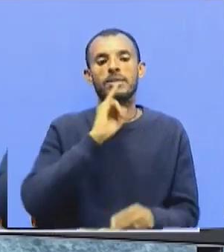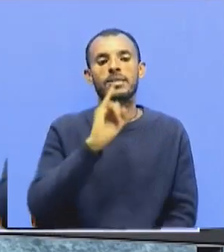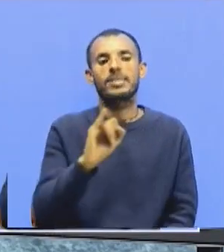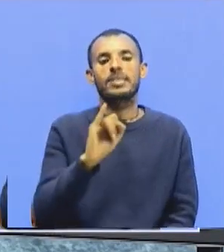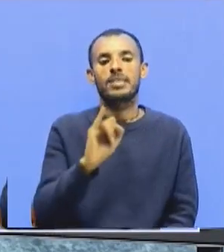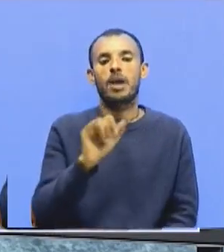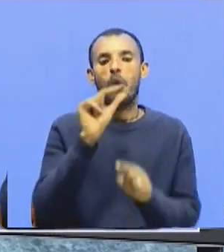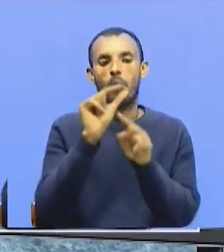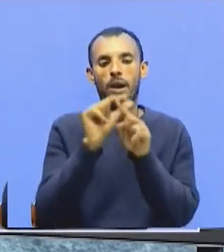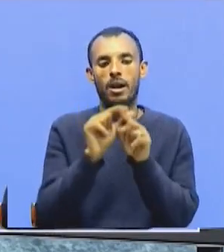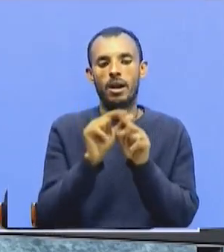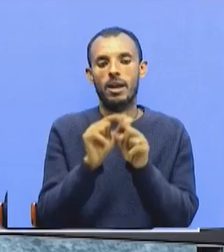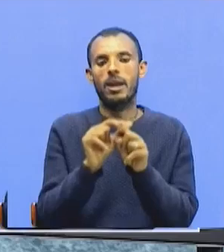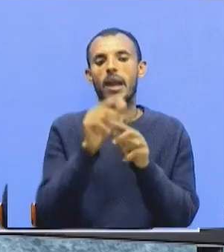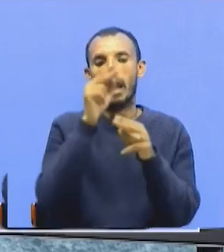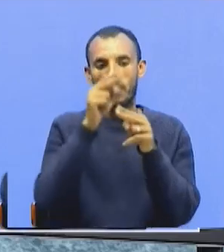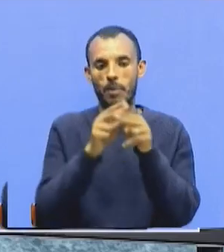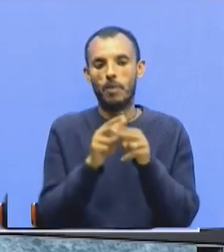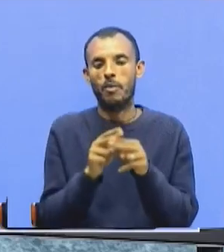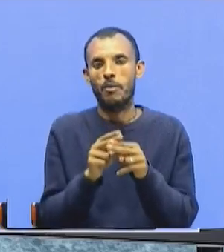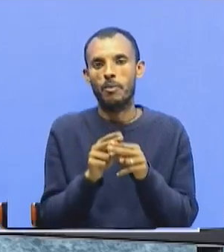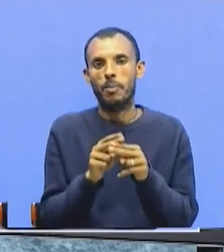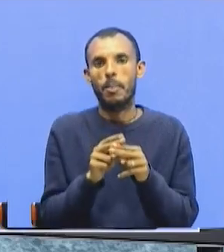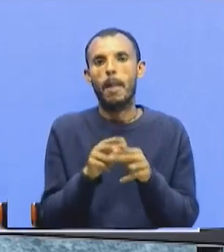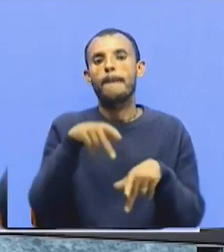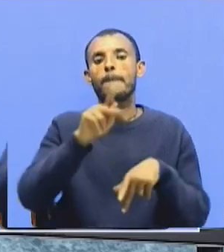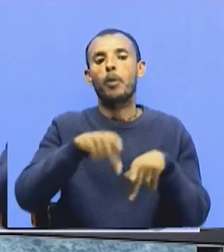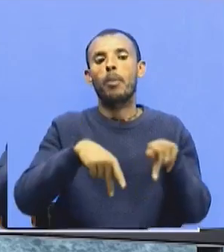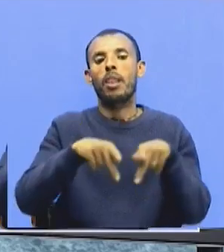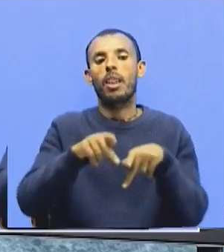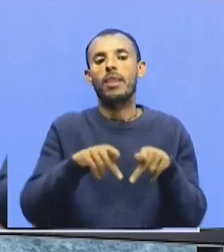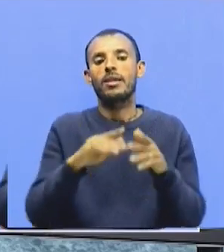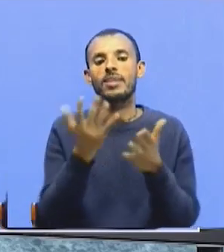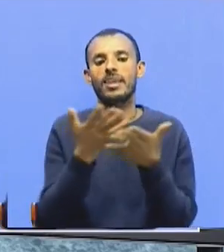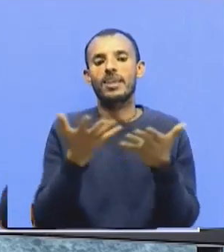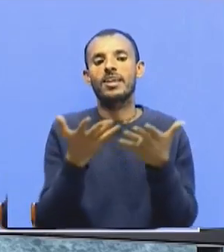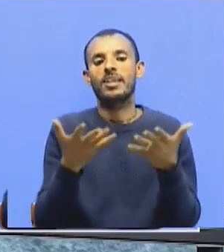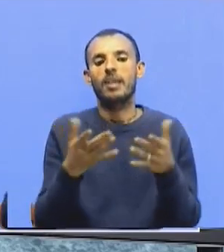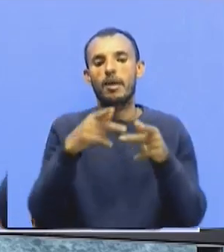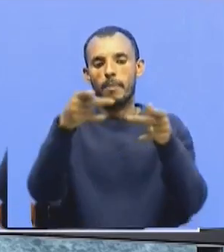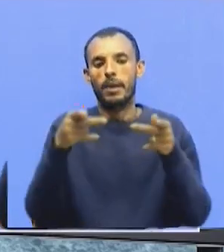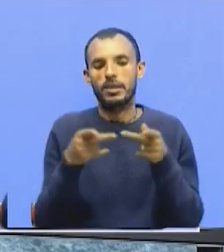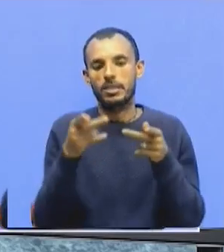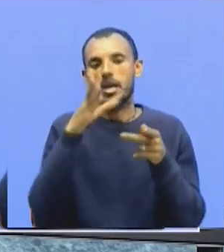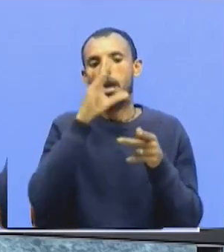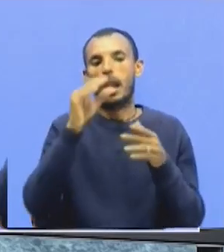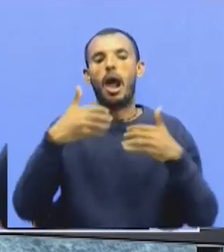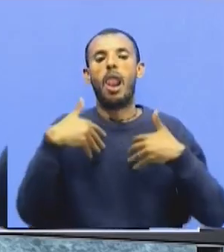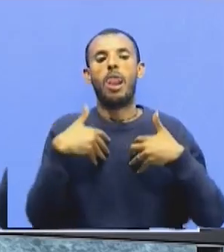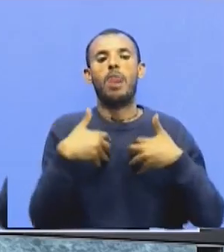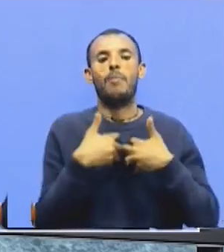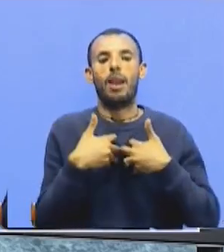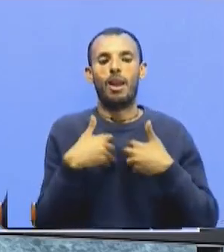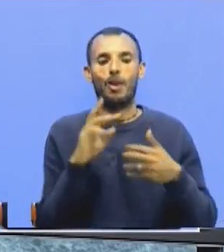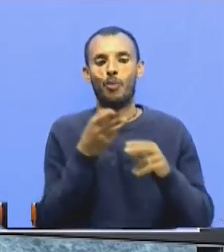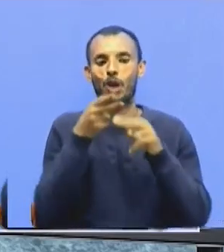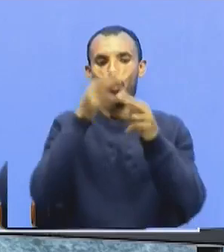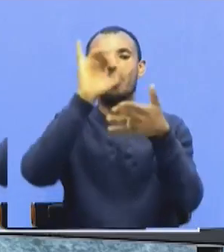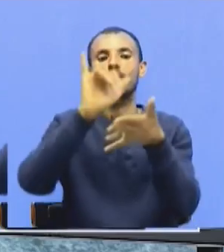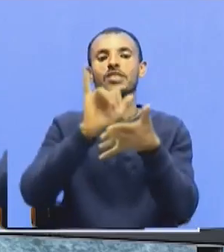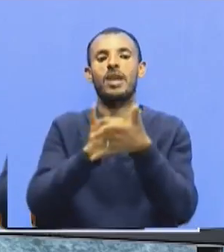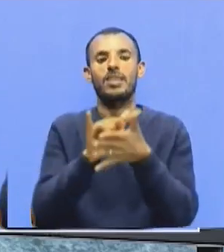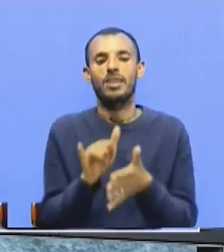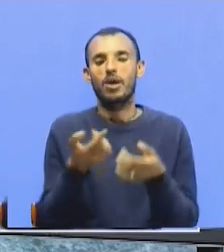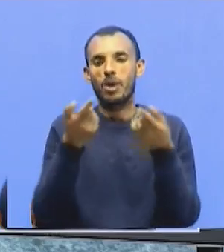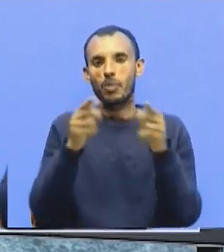a word naming of people, things, place, and animals. We call that. So,